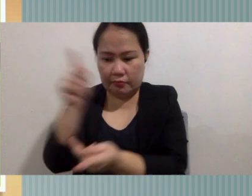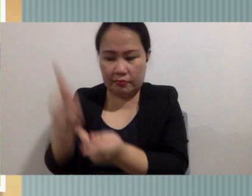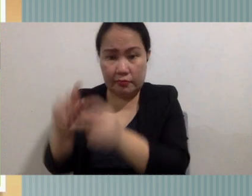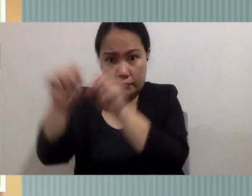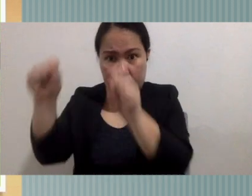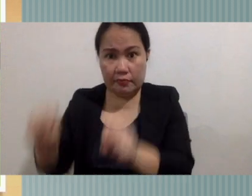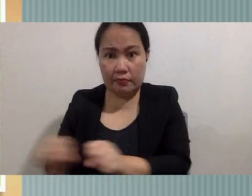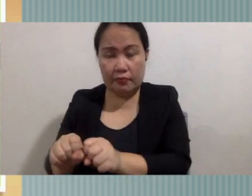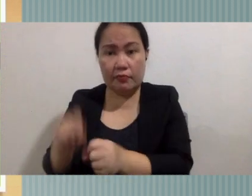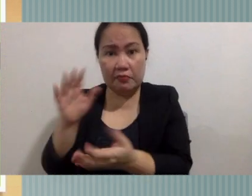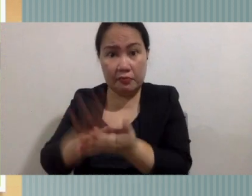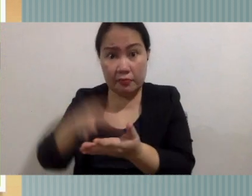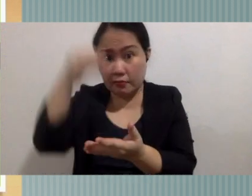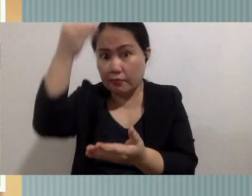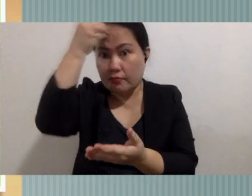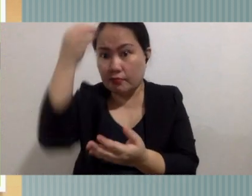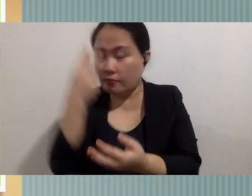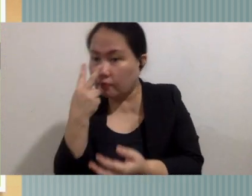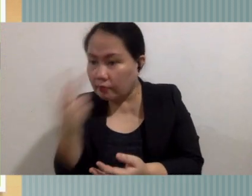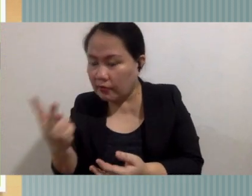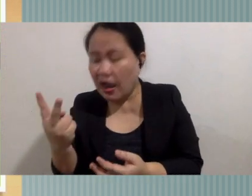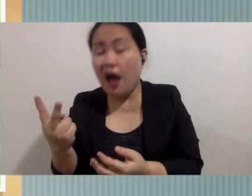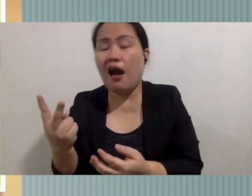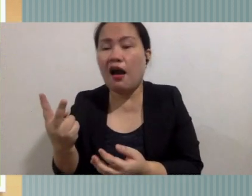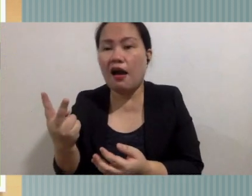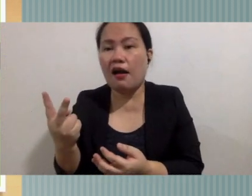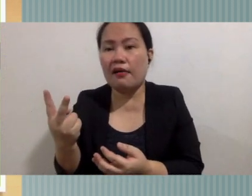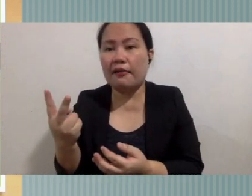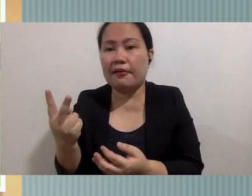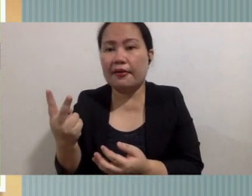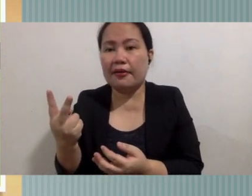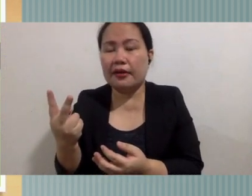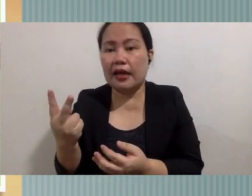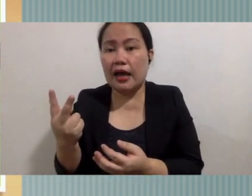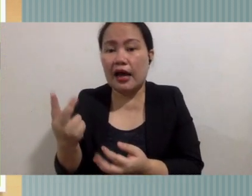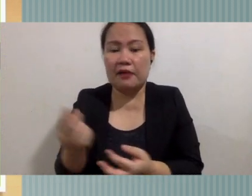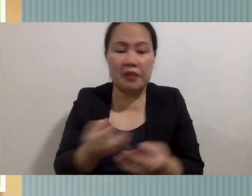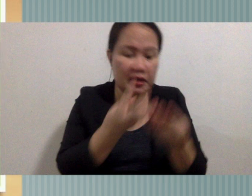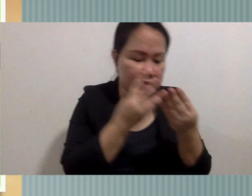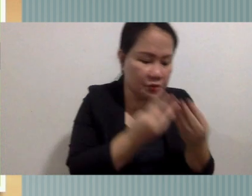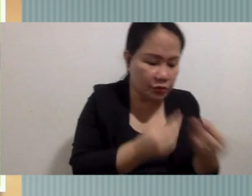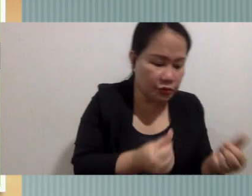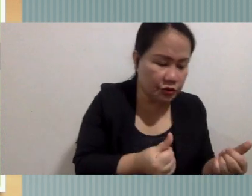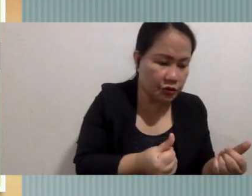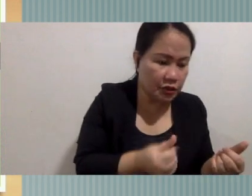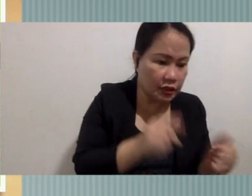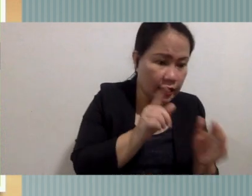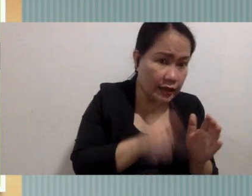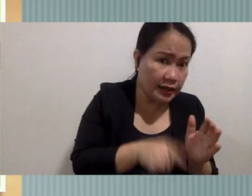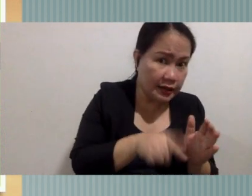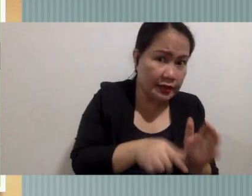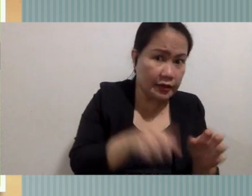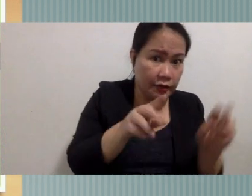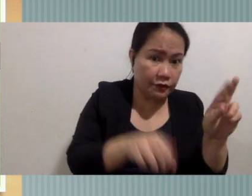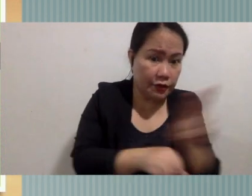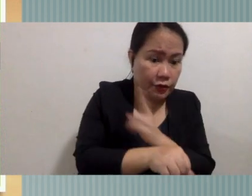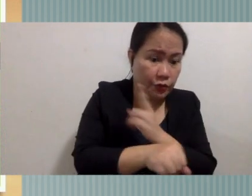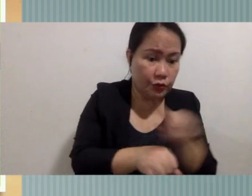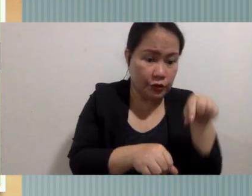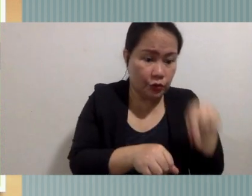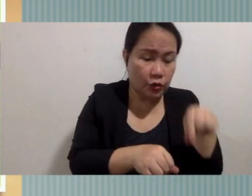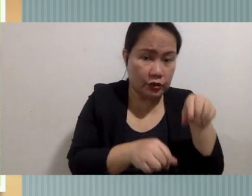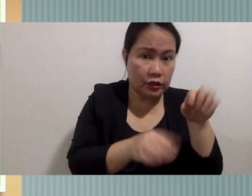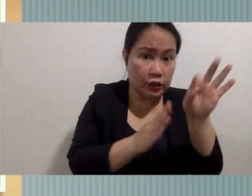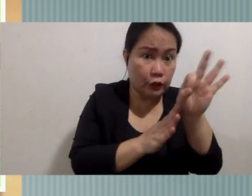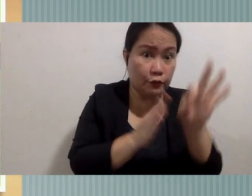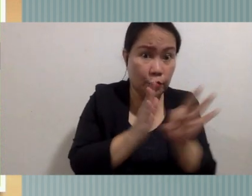but not a perfect square, dyan mo malalaman, makikita mo kagad na, ang magiging solutions ko or